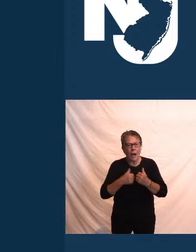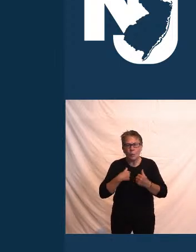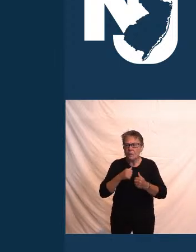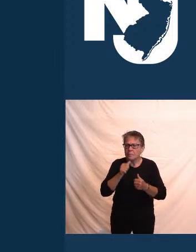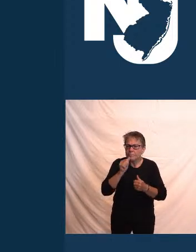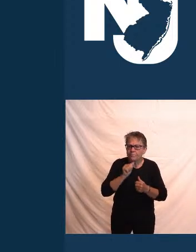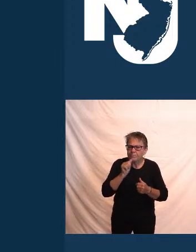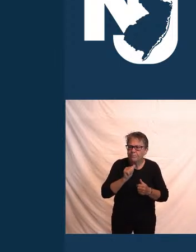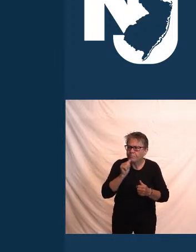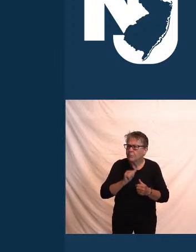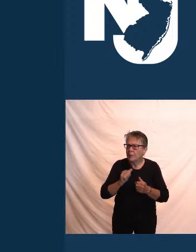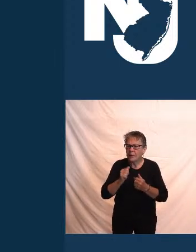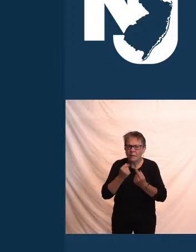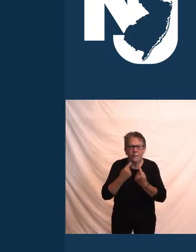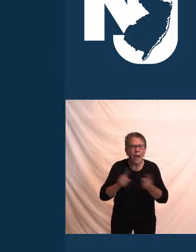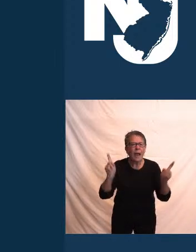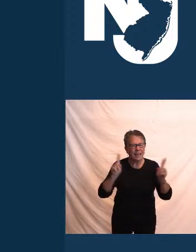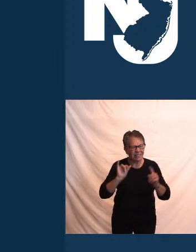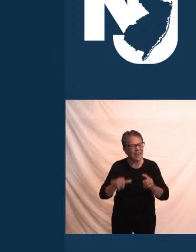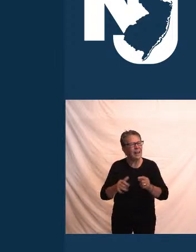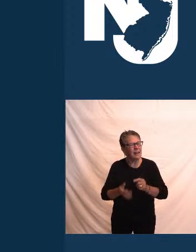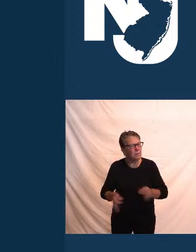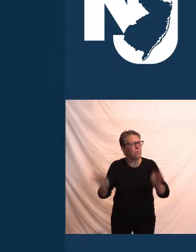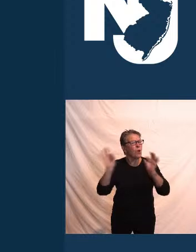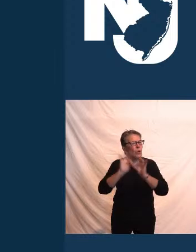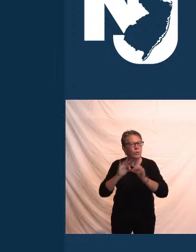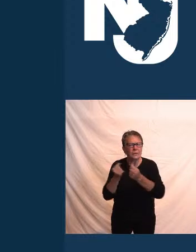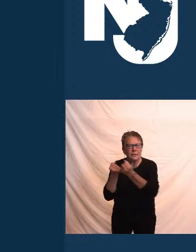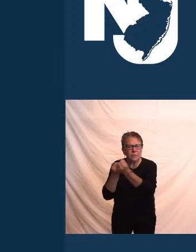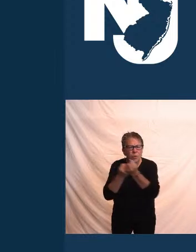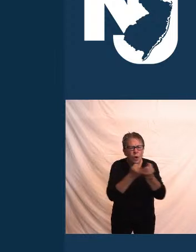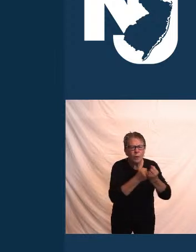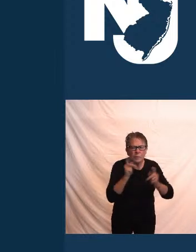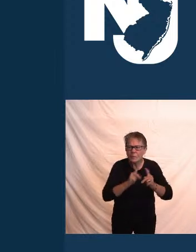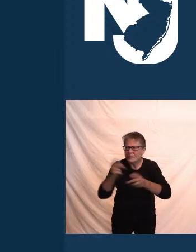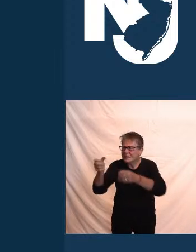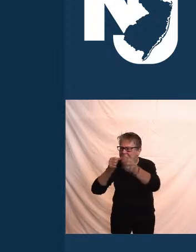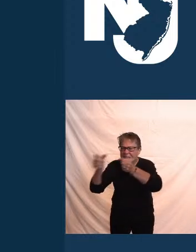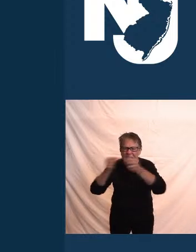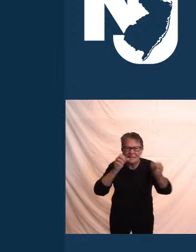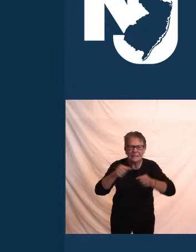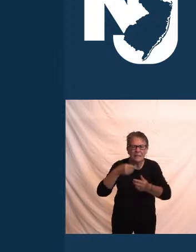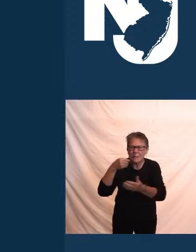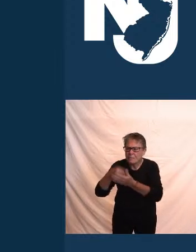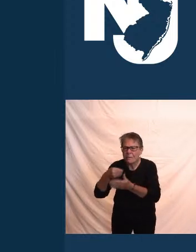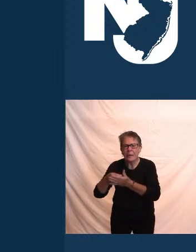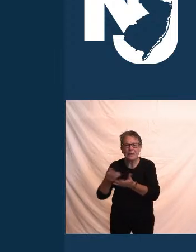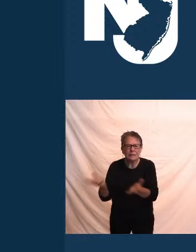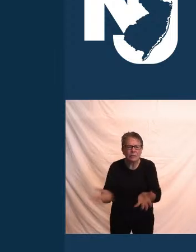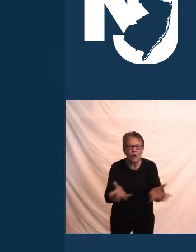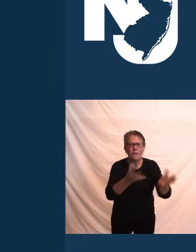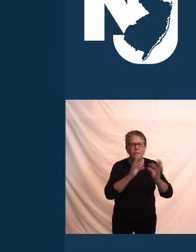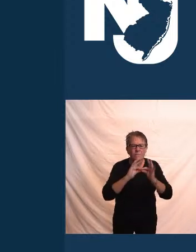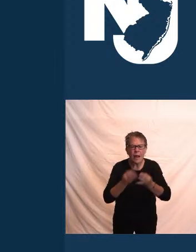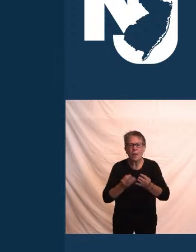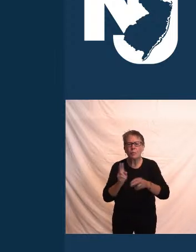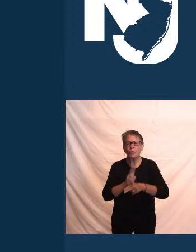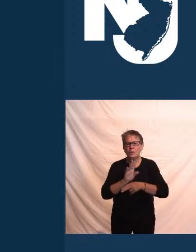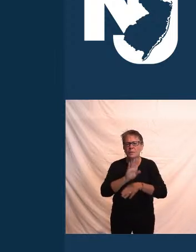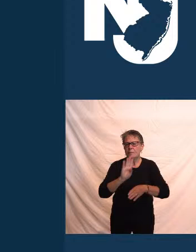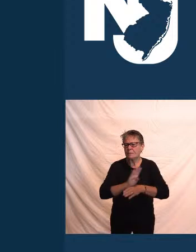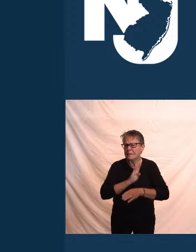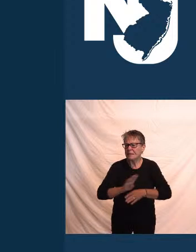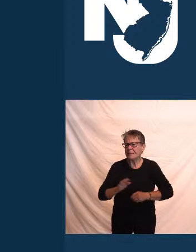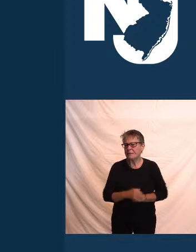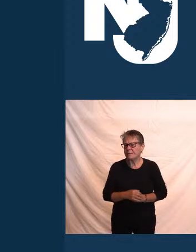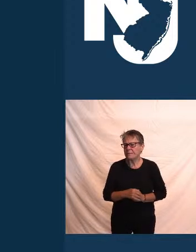the way, check this place out. In the township of Middlesex in Middlesex County, the Middlesex Baby Spa is at 484 Union